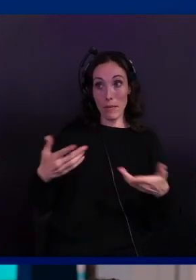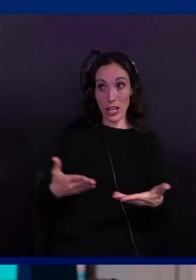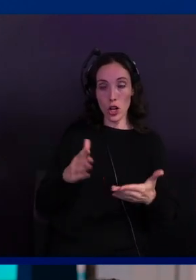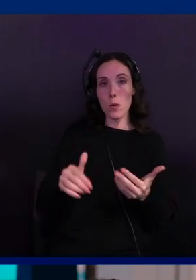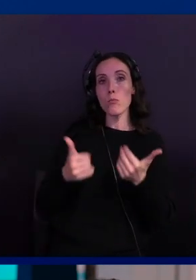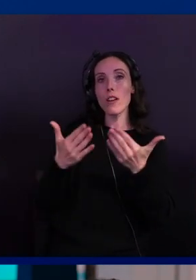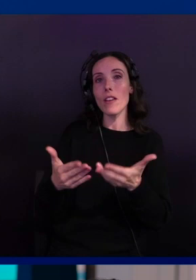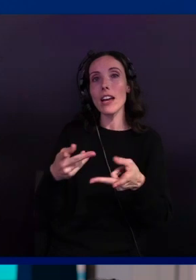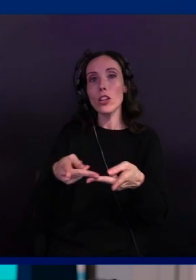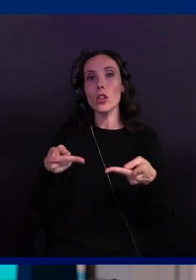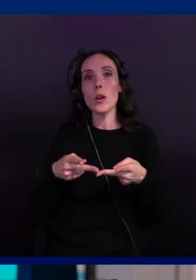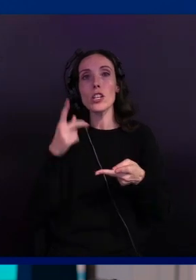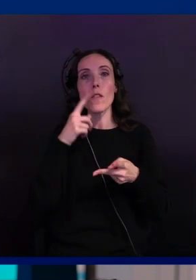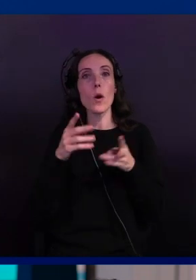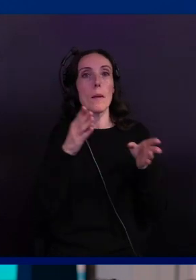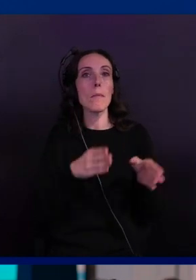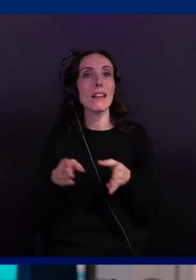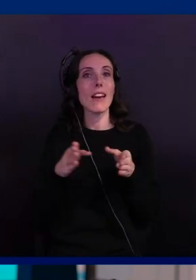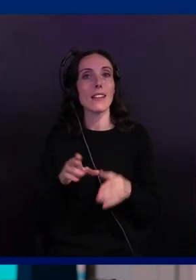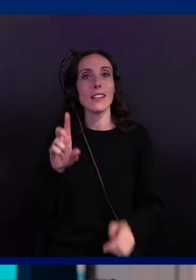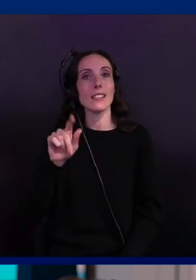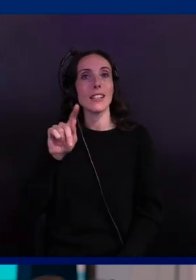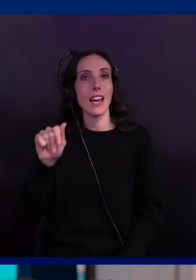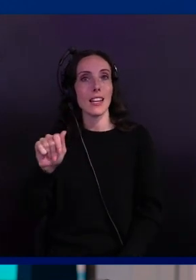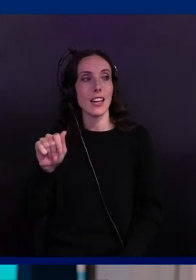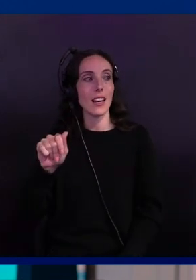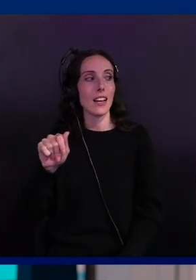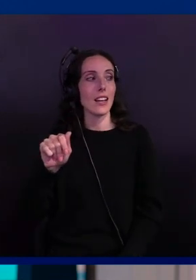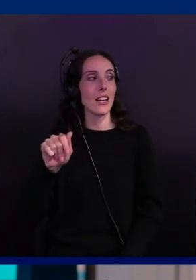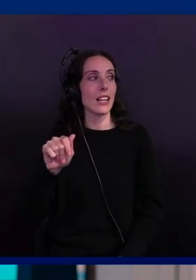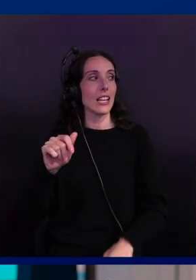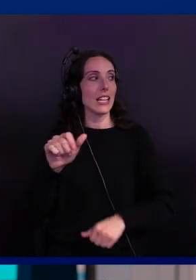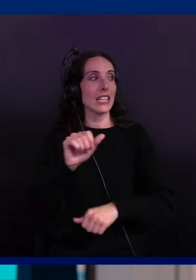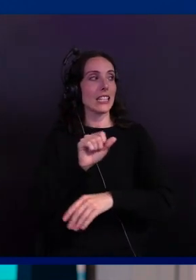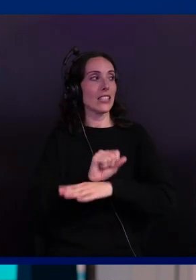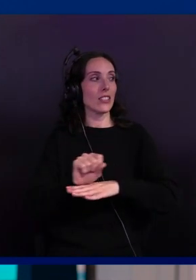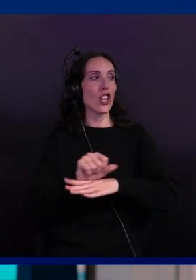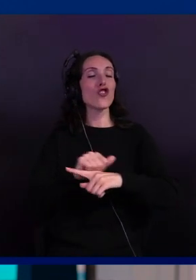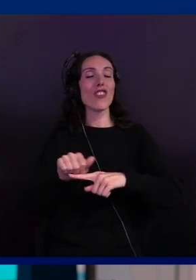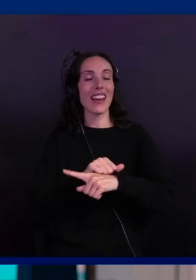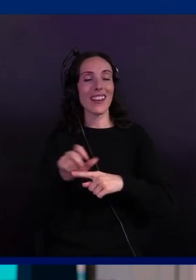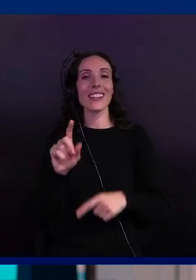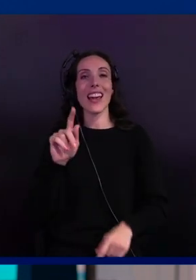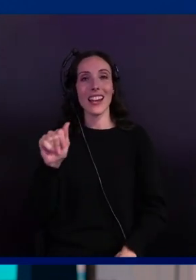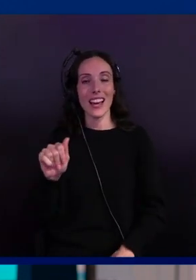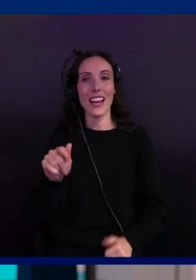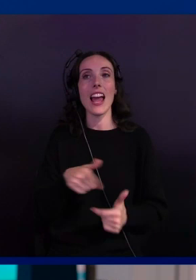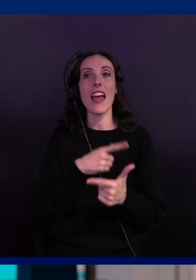training data, where we have to get the S3 URI. You can just copy that S3 URI,